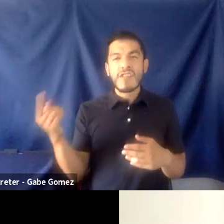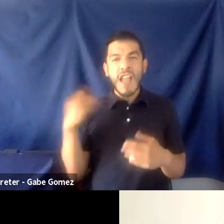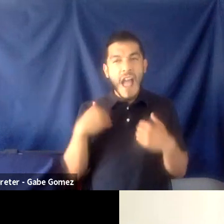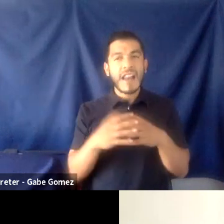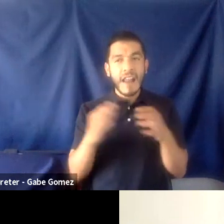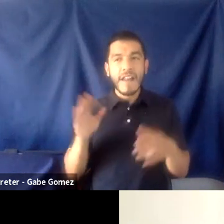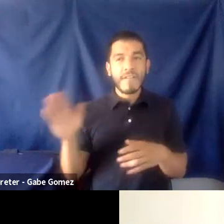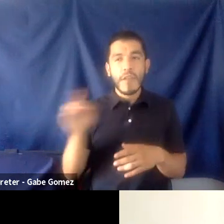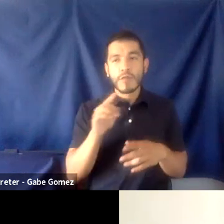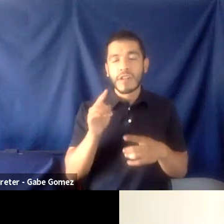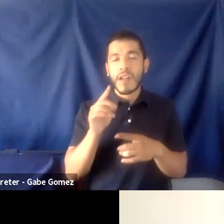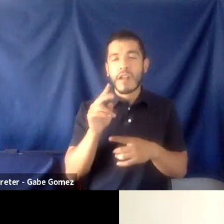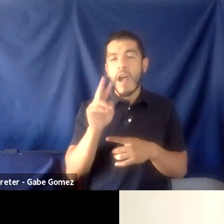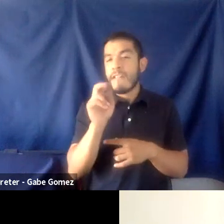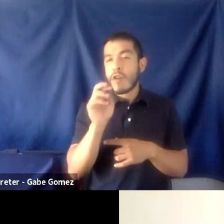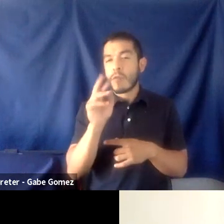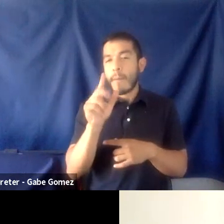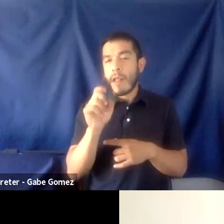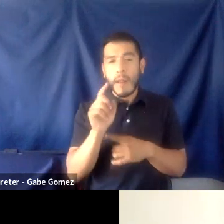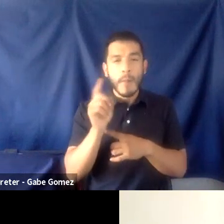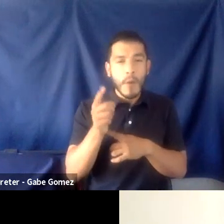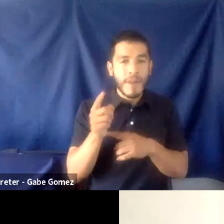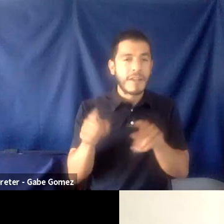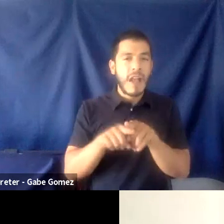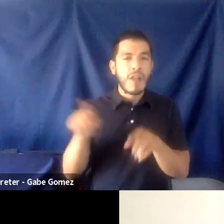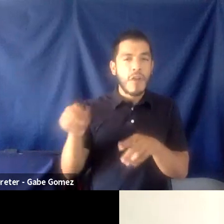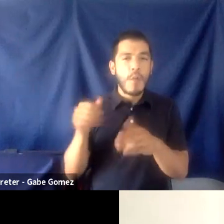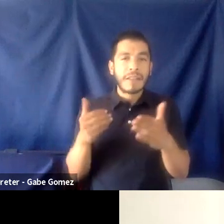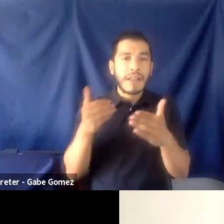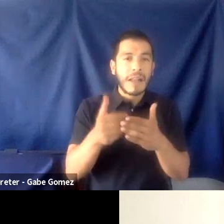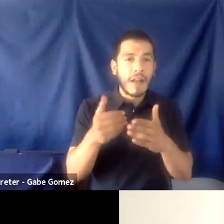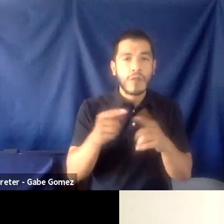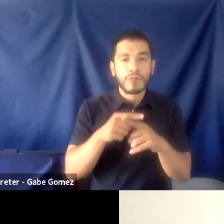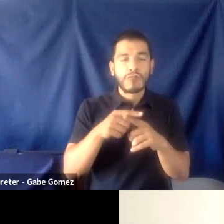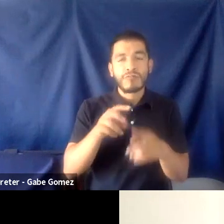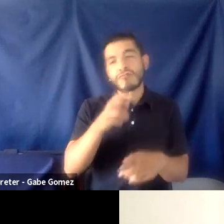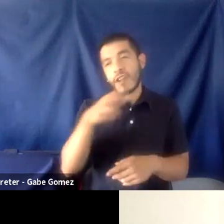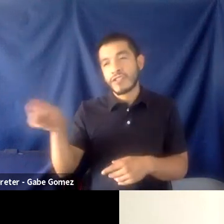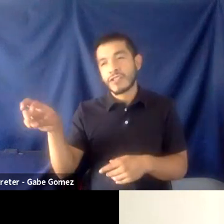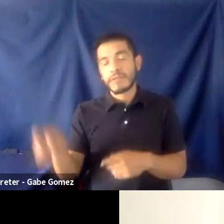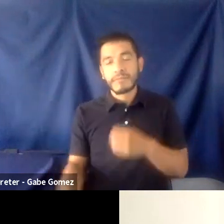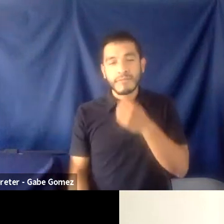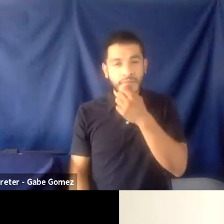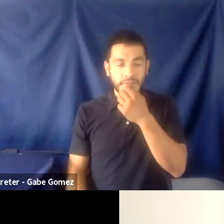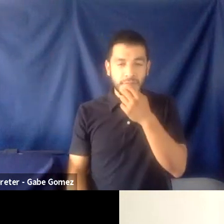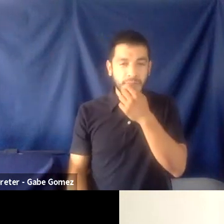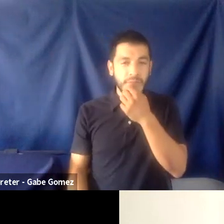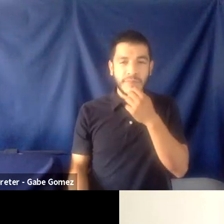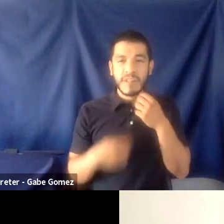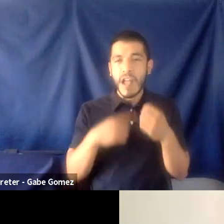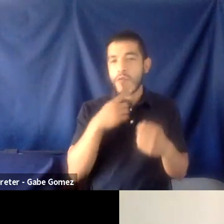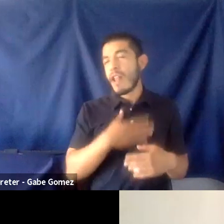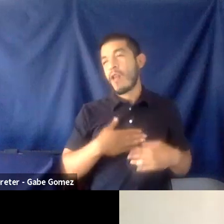kind of vulnerable moments as she was getting close to transitioning. So yeah, I appreciate